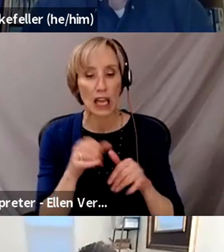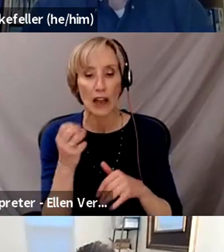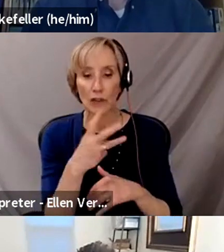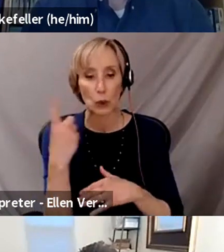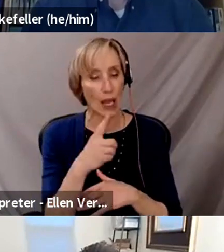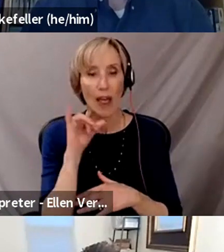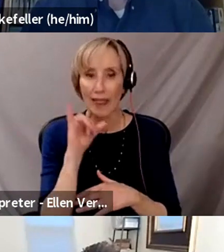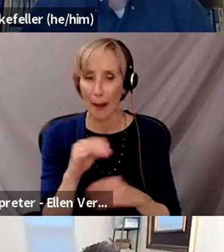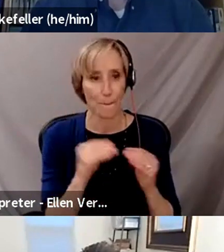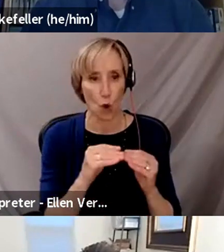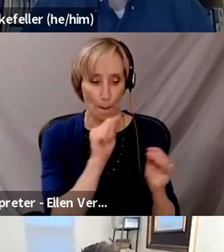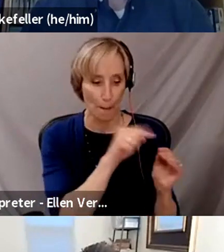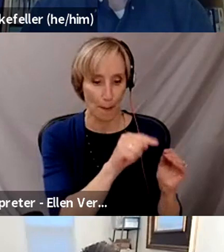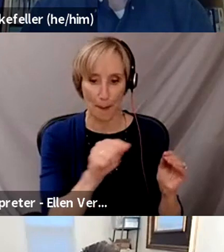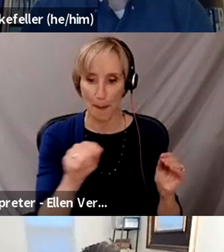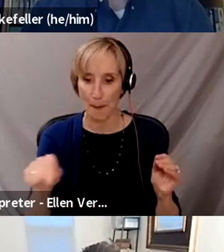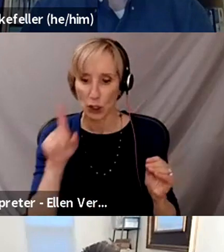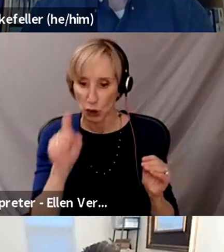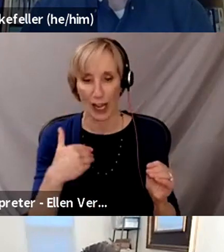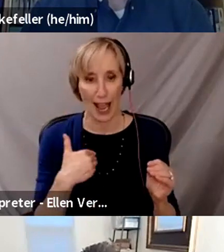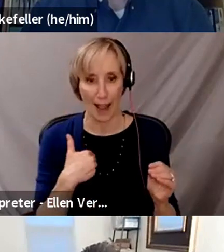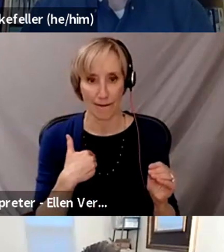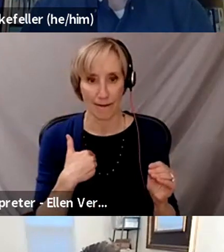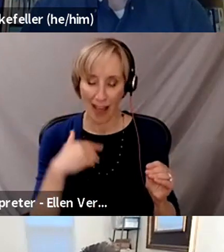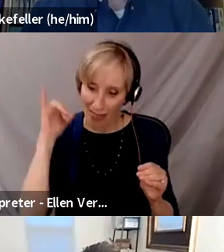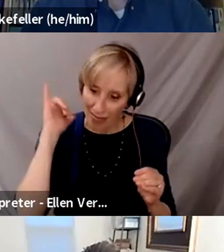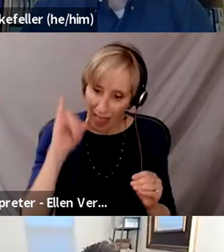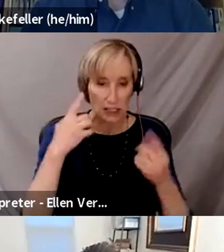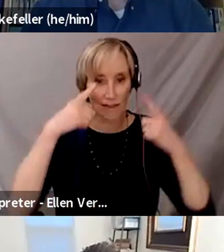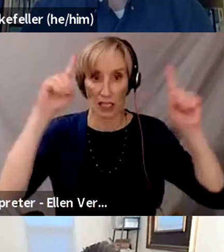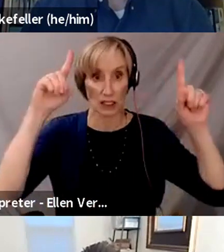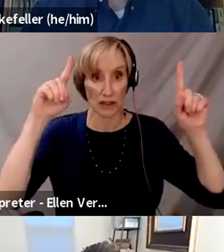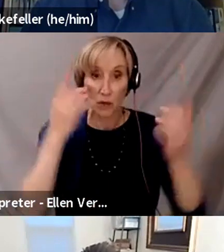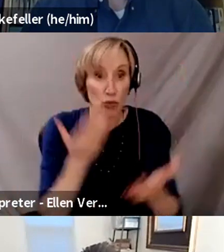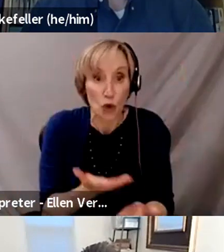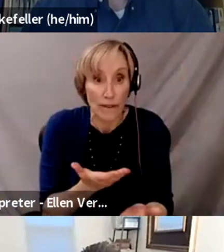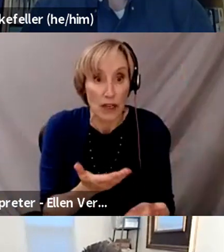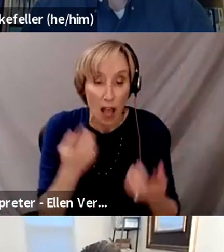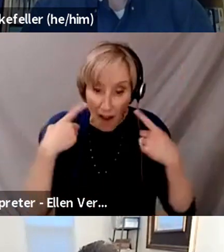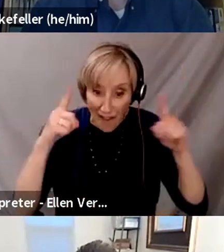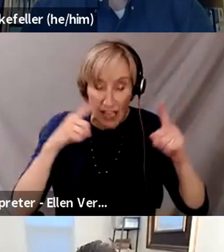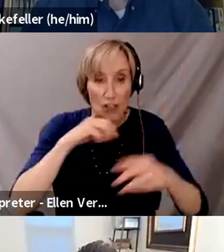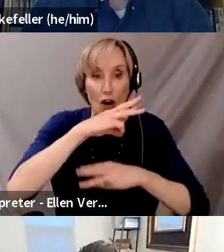be many, many, many more peer-run respites across the world.